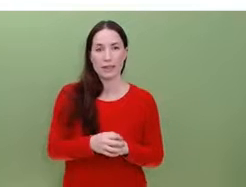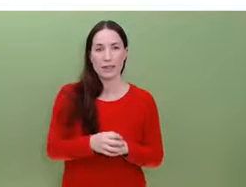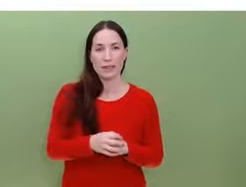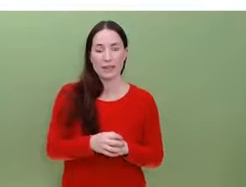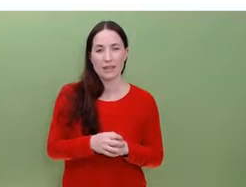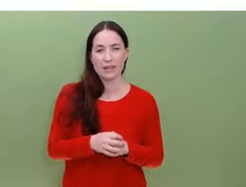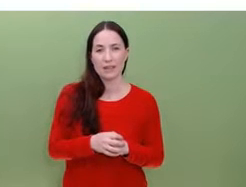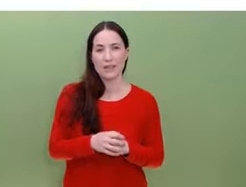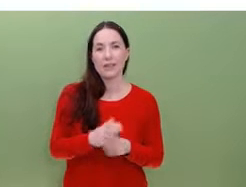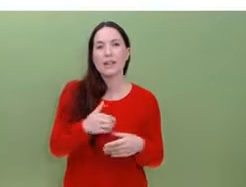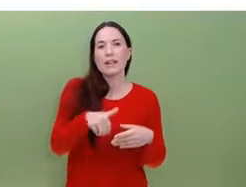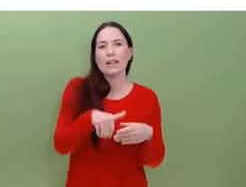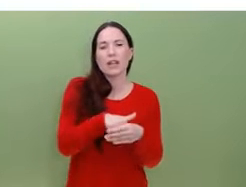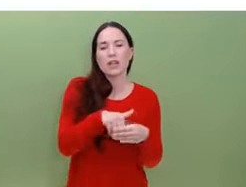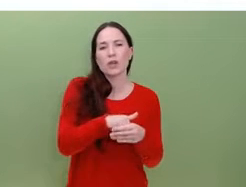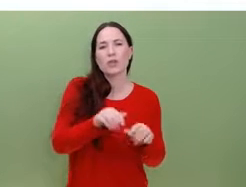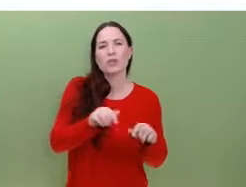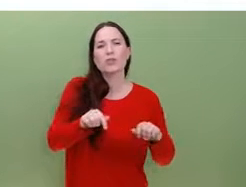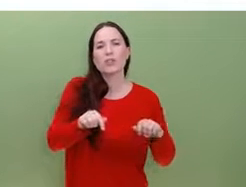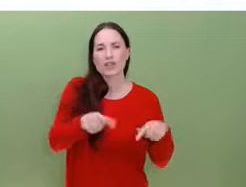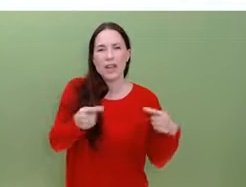I'll wrap up in a few minutes, and then I think we're going to plenary.